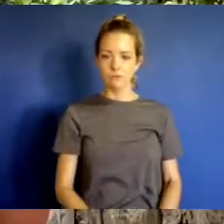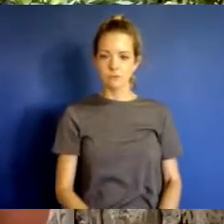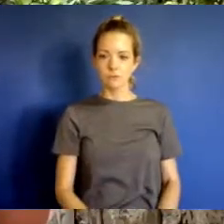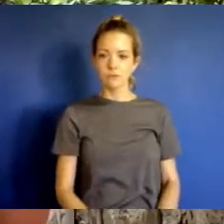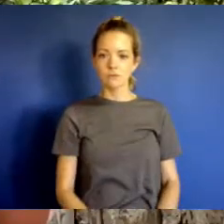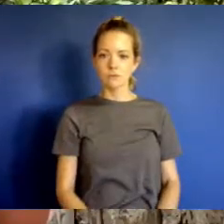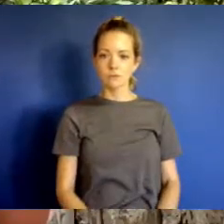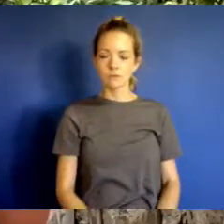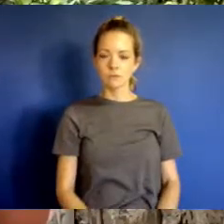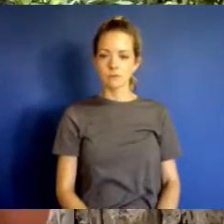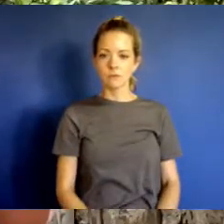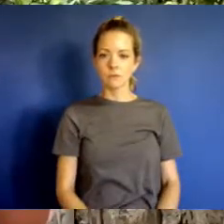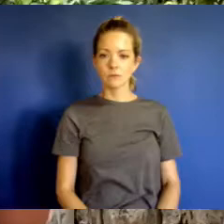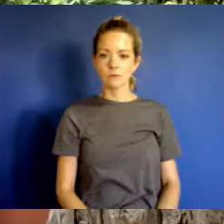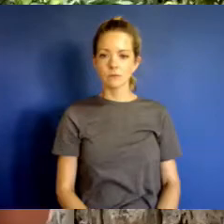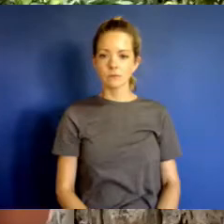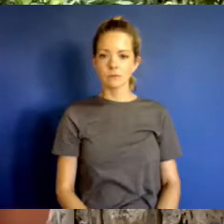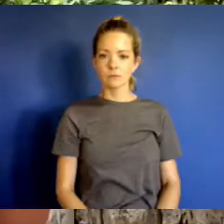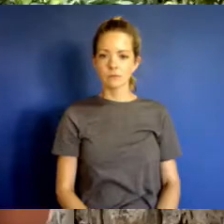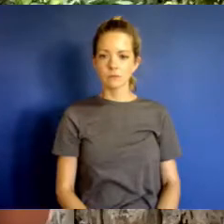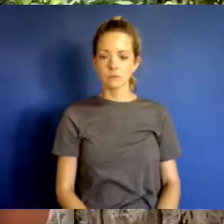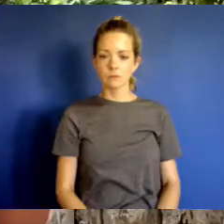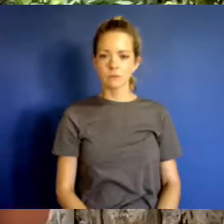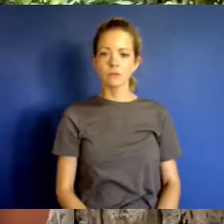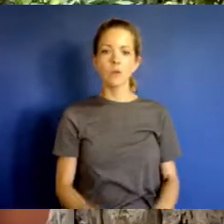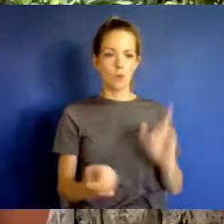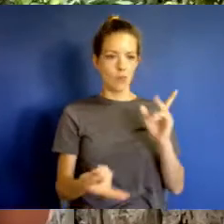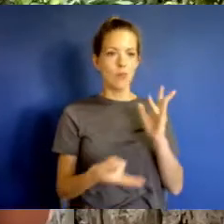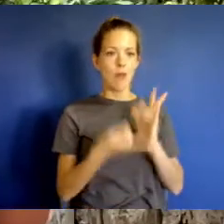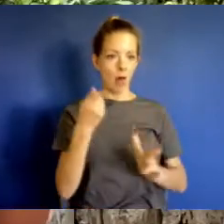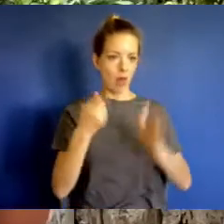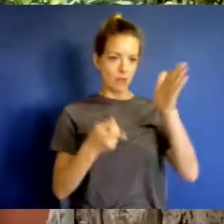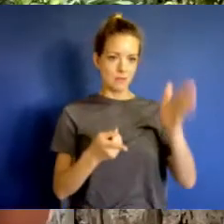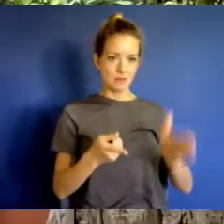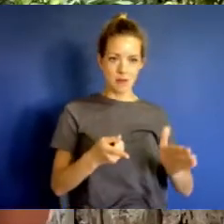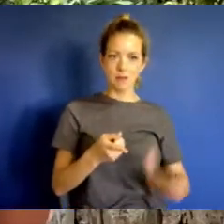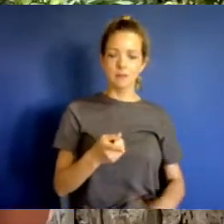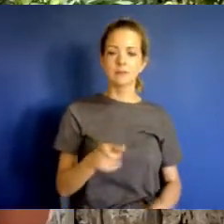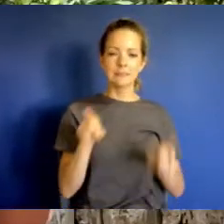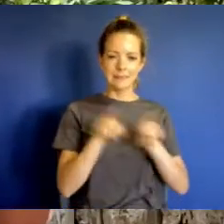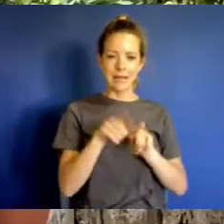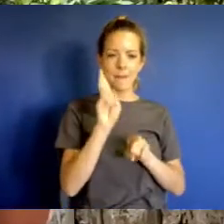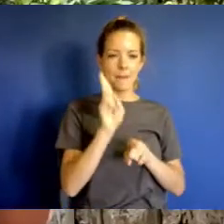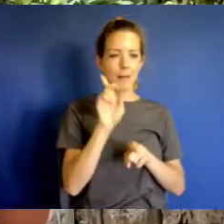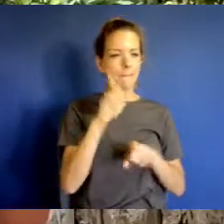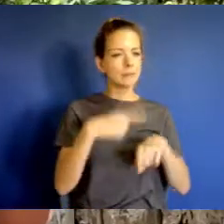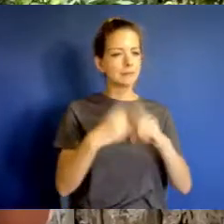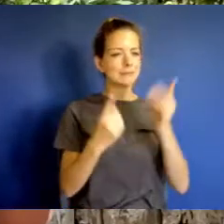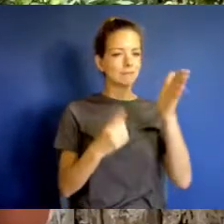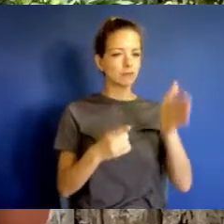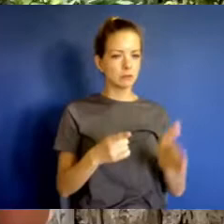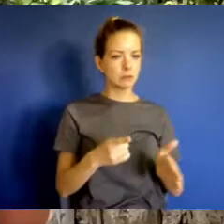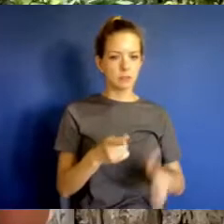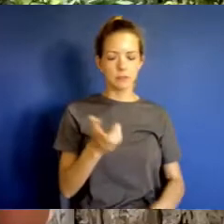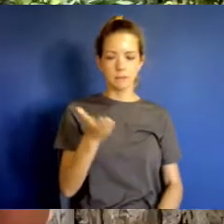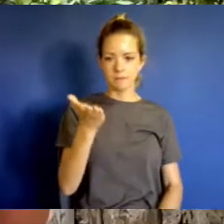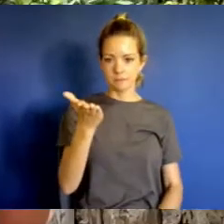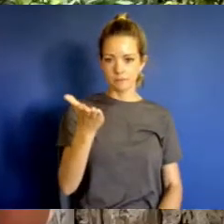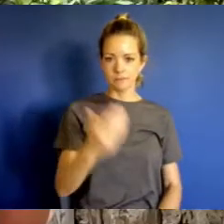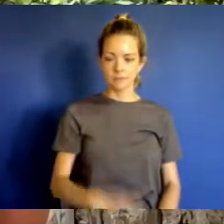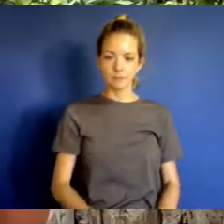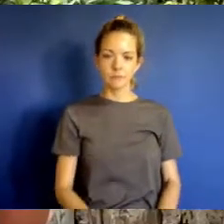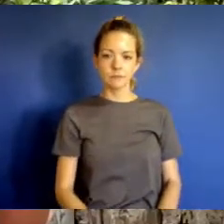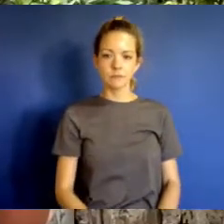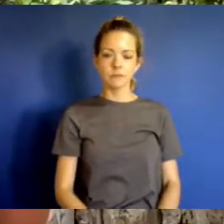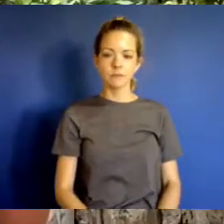And then take your left leg, cross it over your right. Give yourself a little